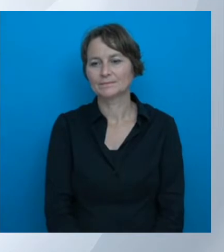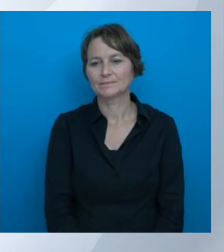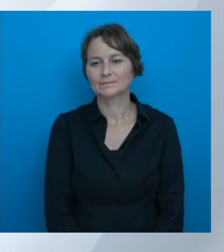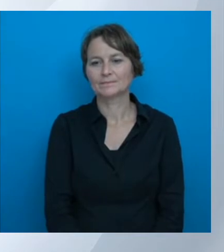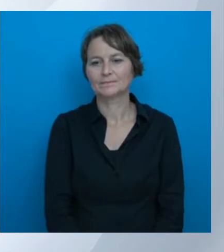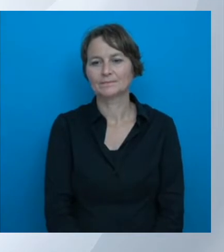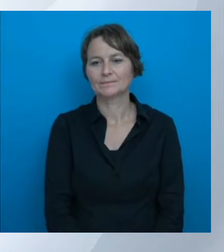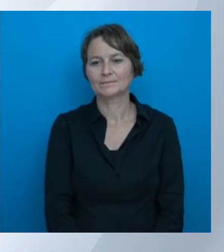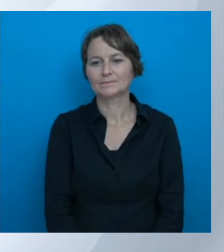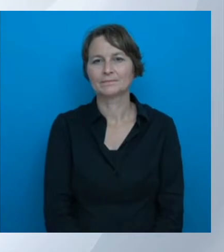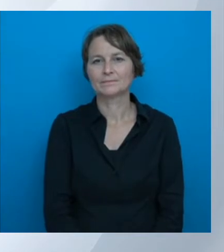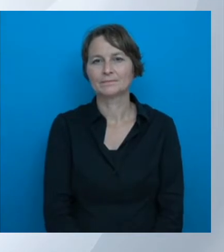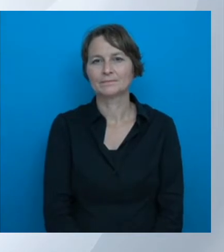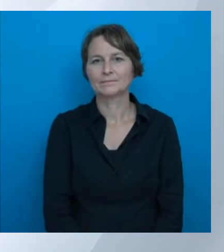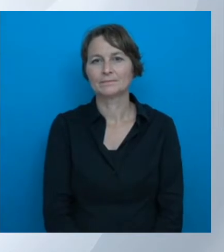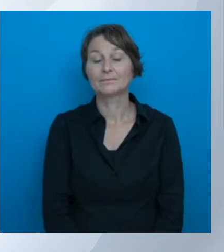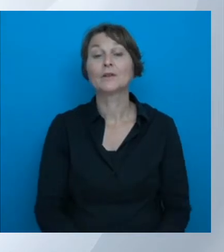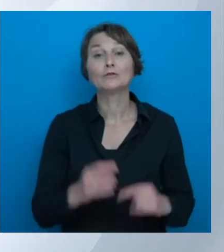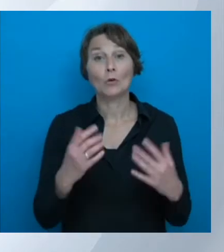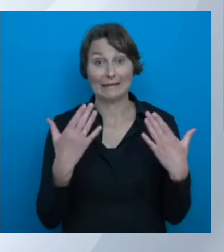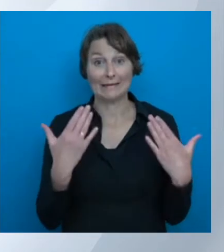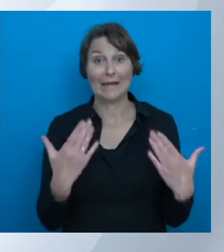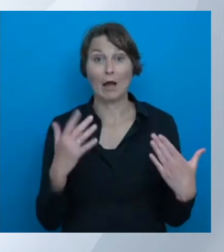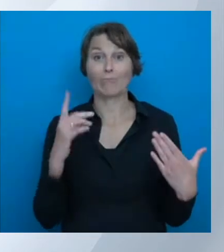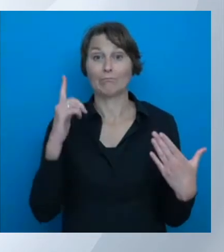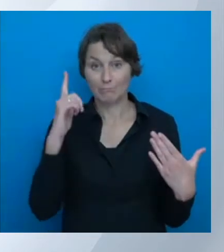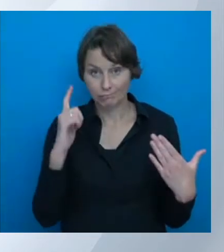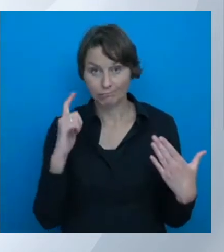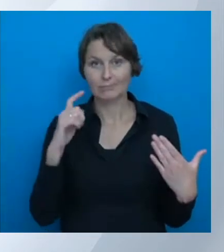So now the Python app is starting,